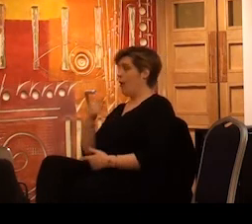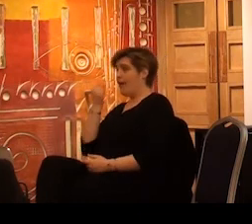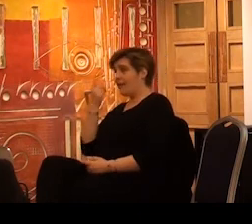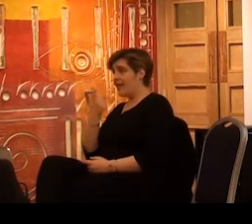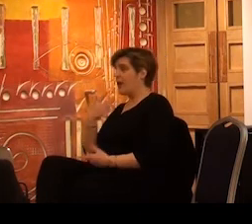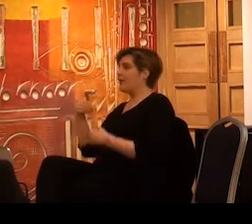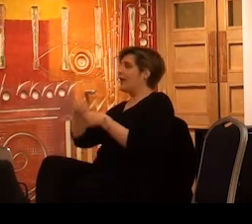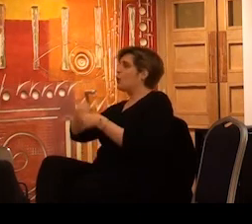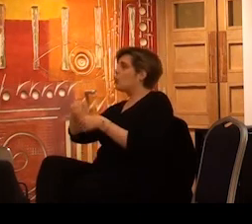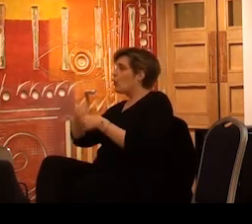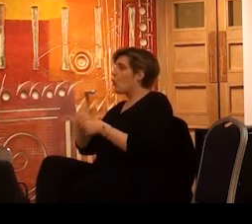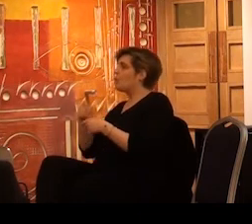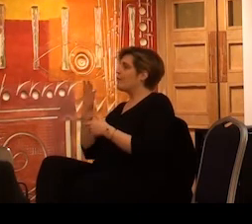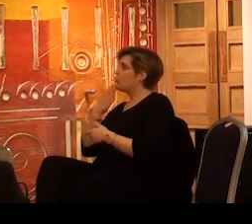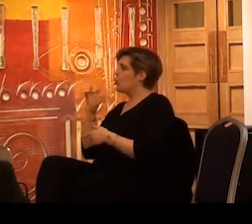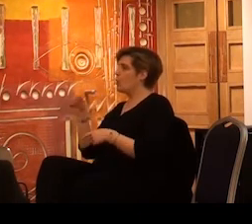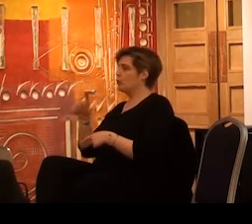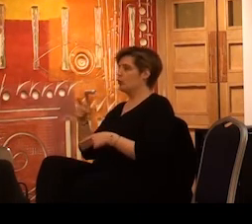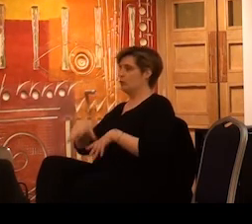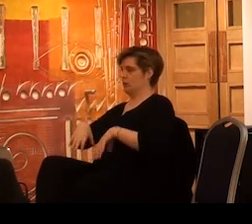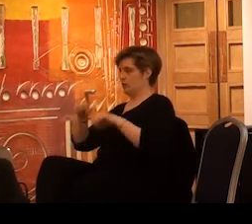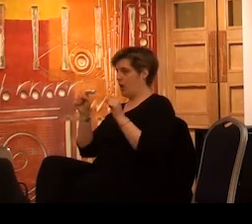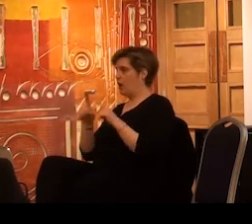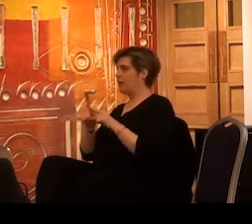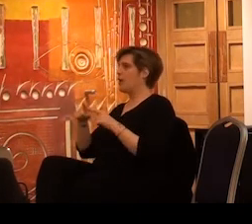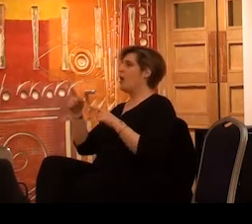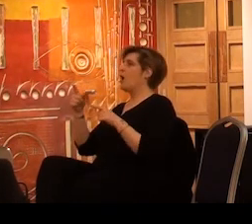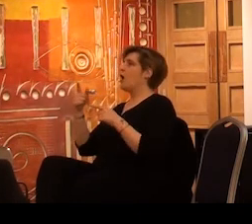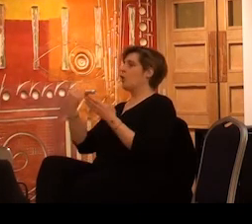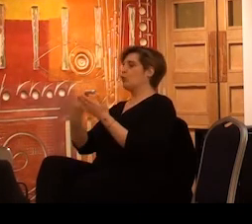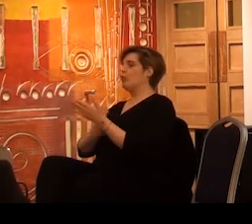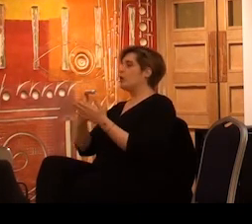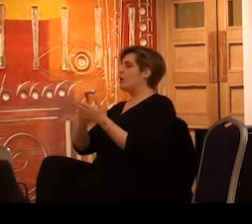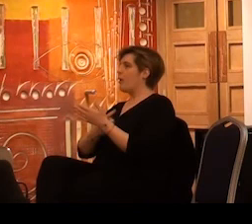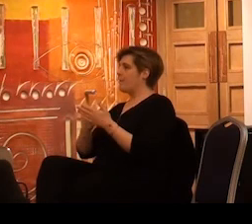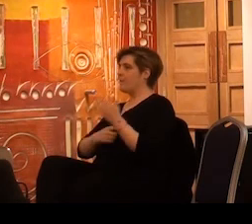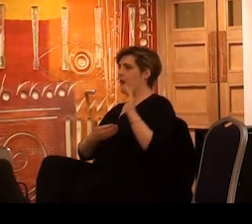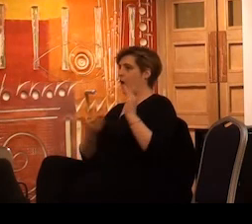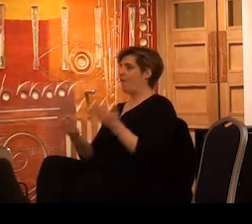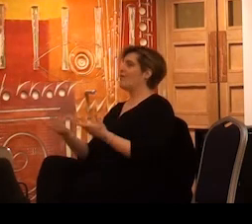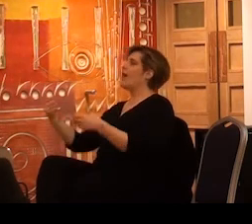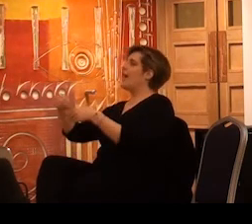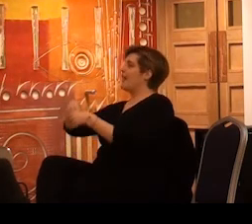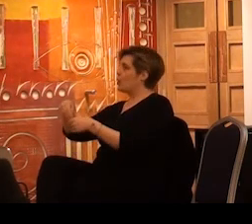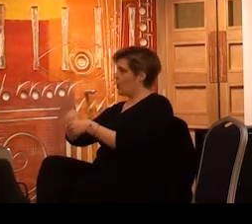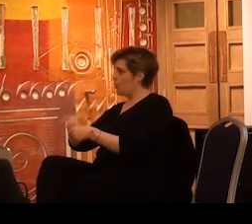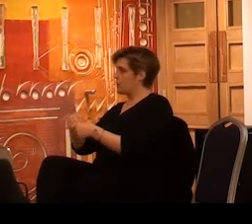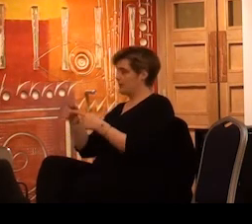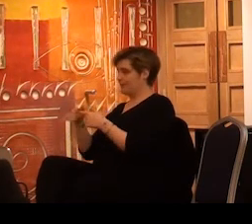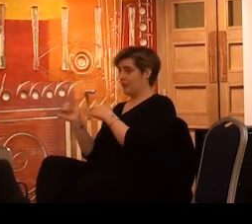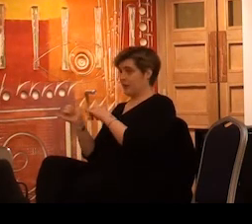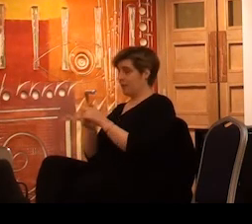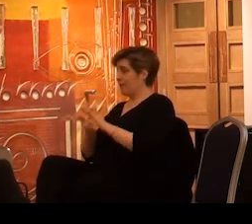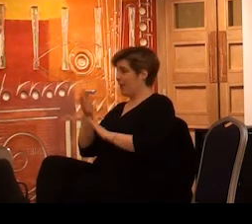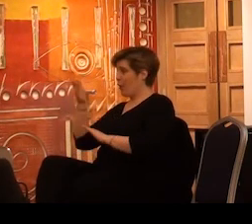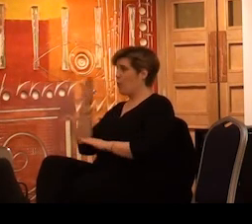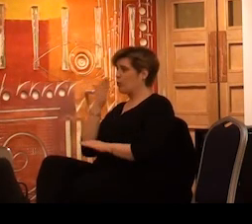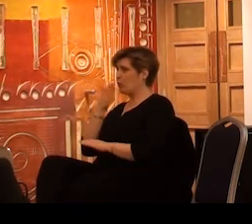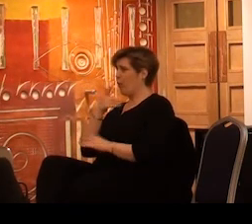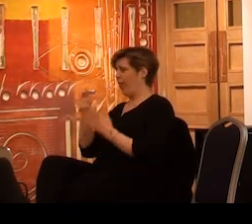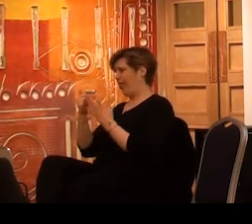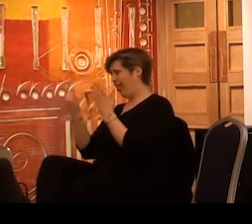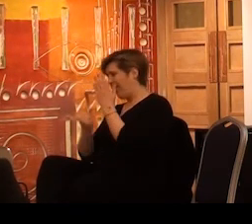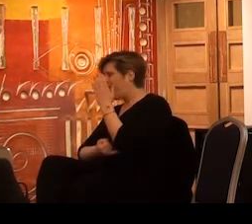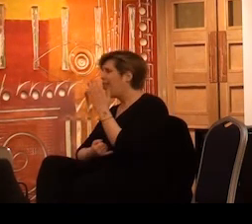to start with an inclusive curriculum offer. Too often, as a specialist leader of education, I'm going into schools that are poor, and actually the